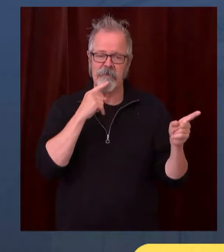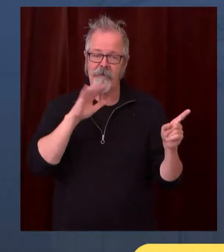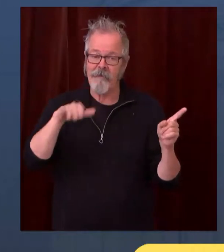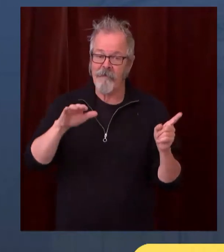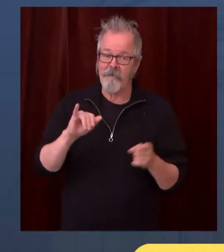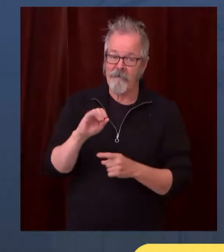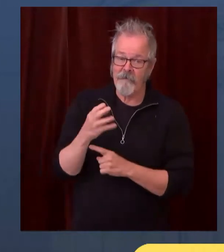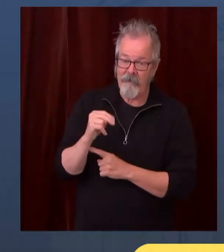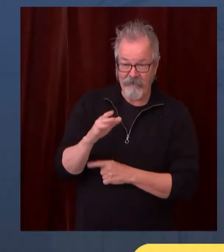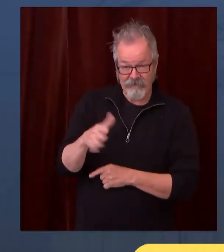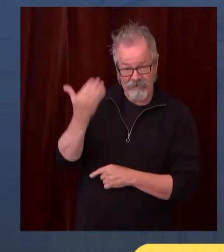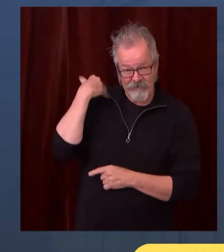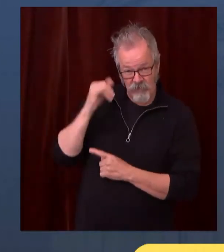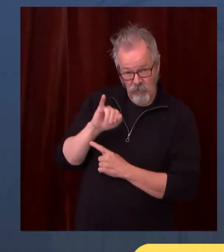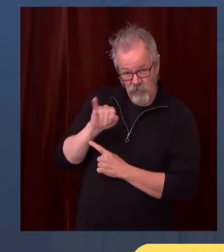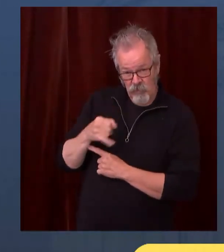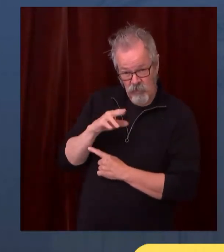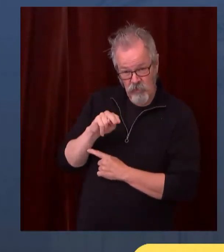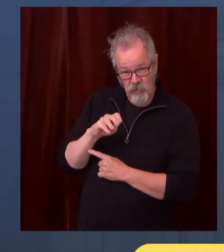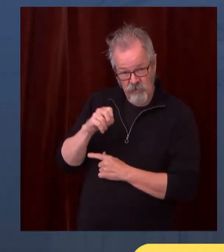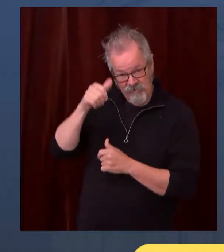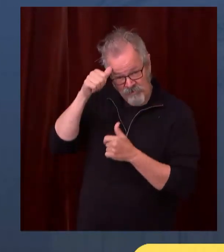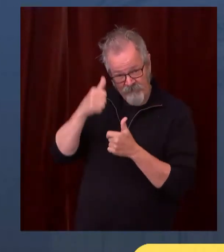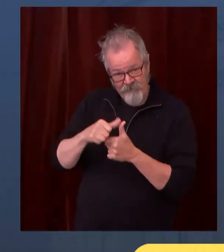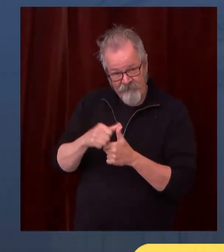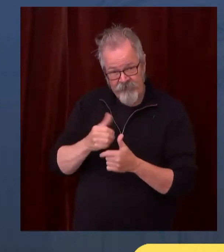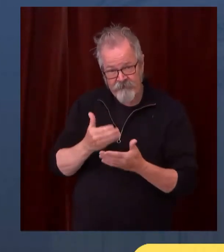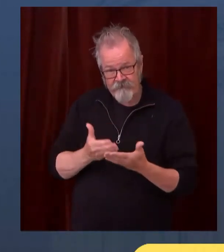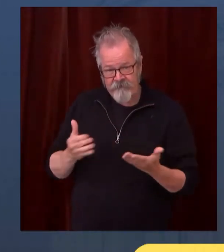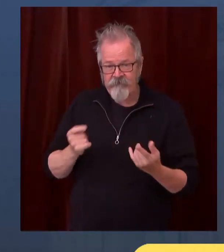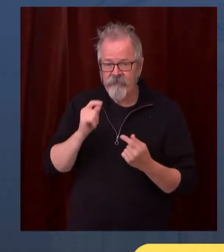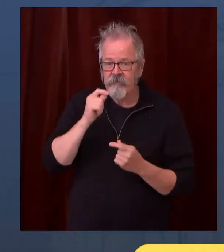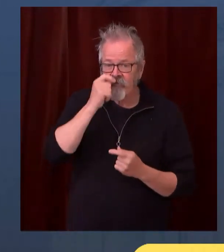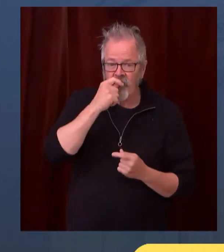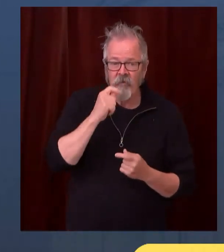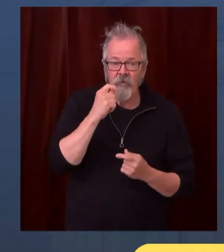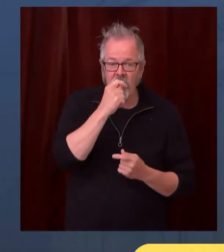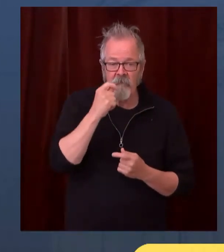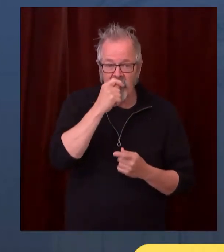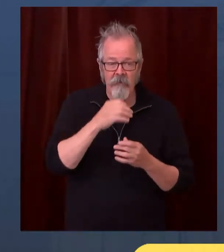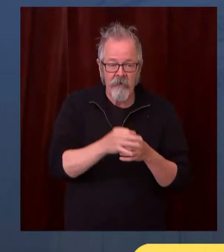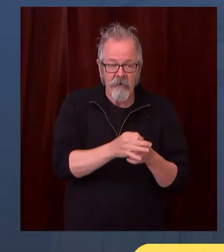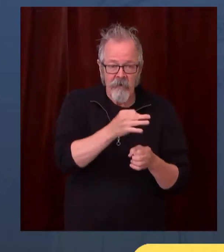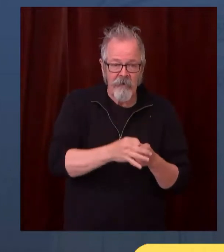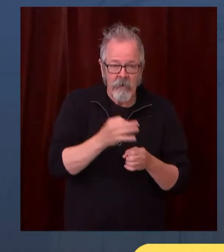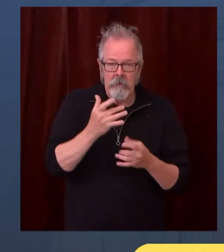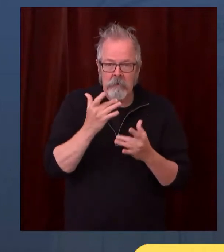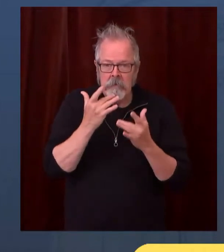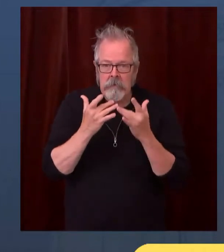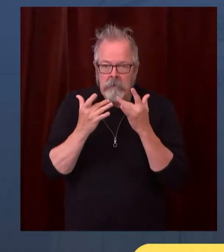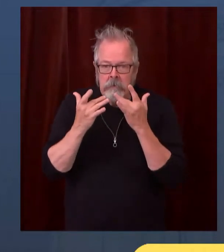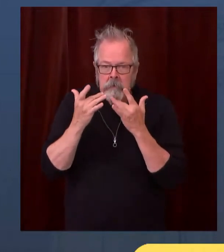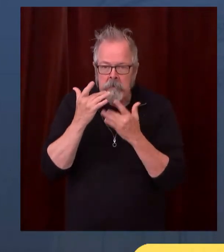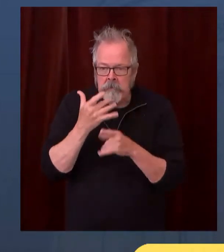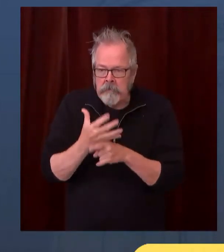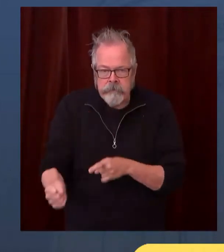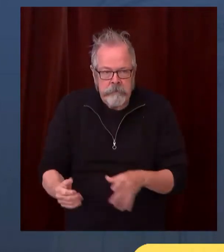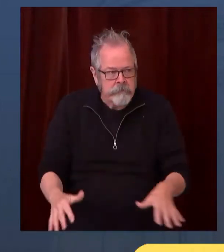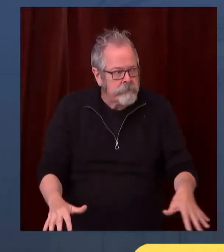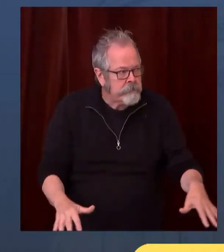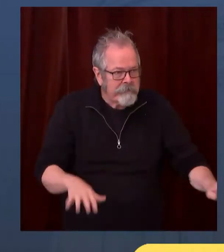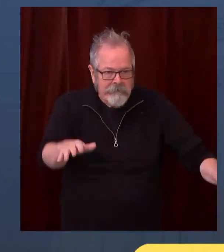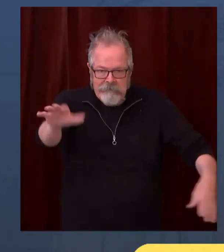earlier days, that was incredibly challenged. So we have supplies. They've been distributed out to local health